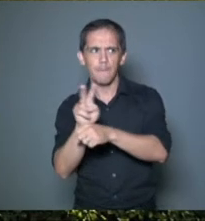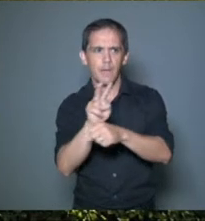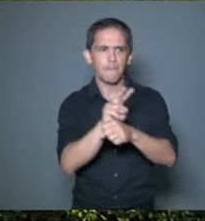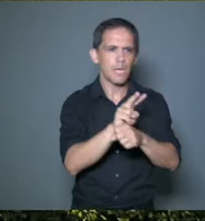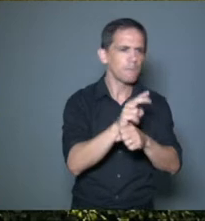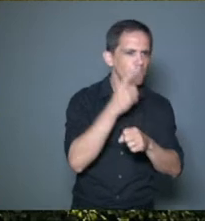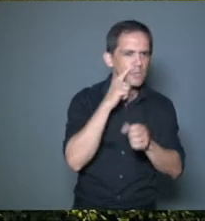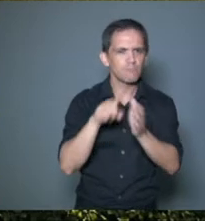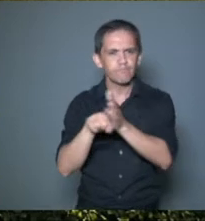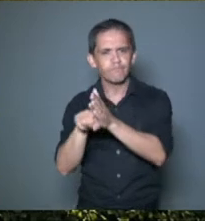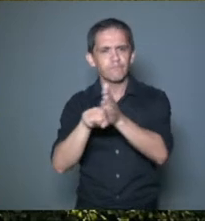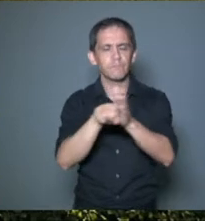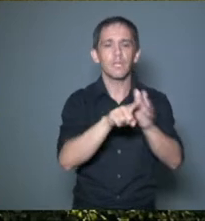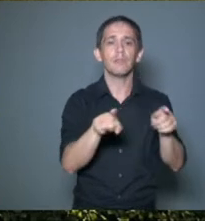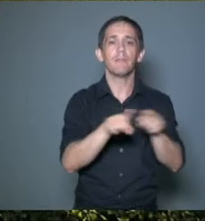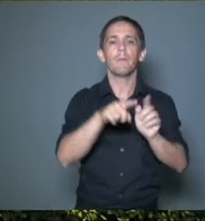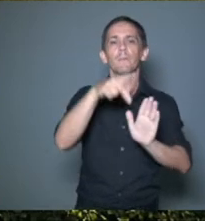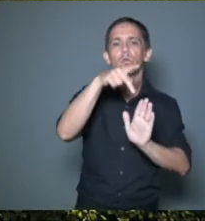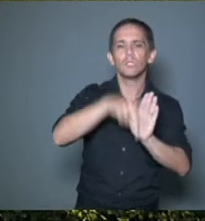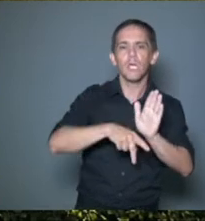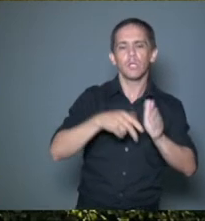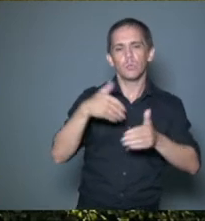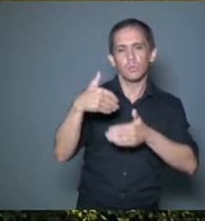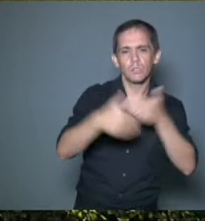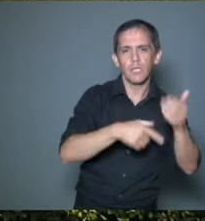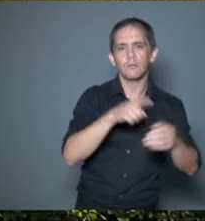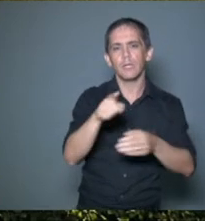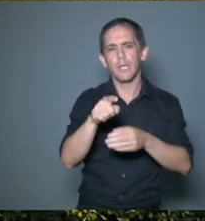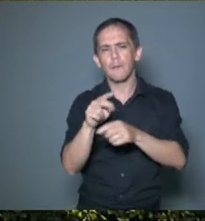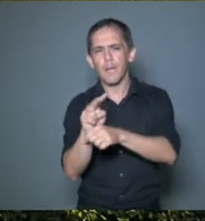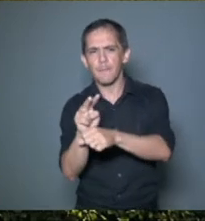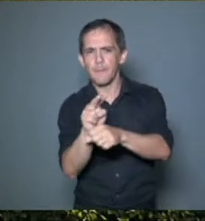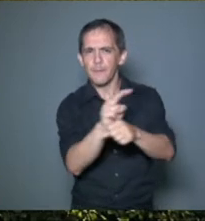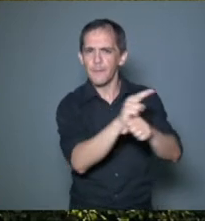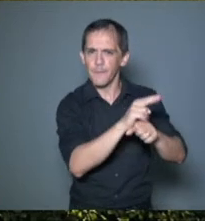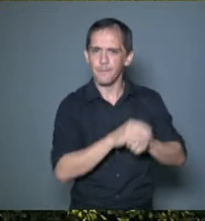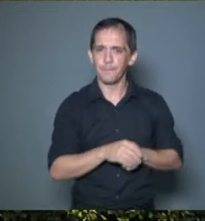management, process management, and project management.